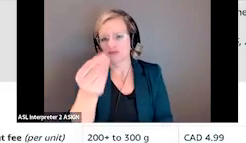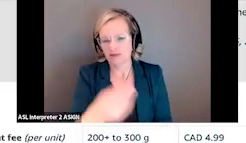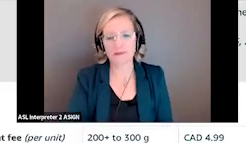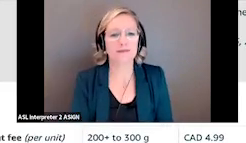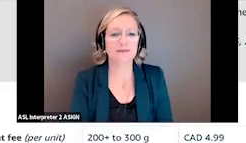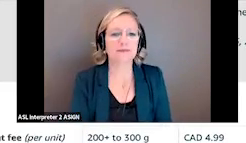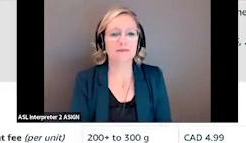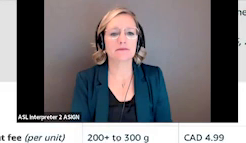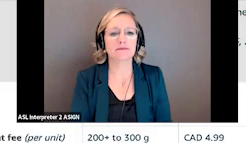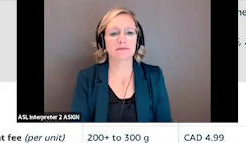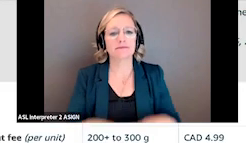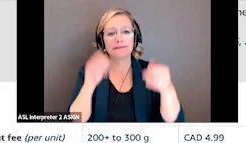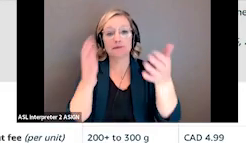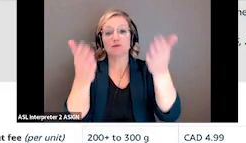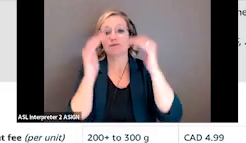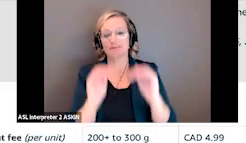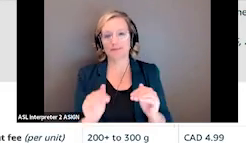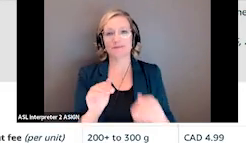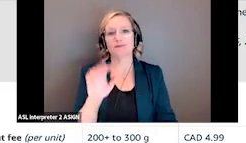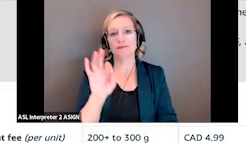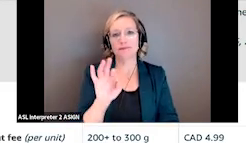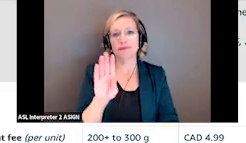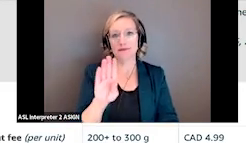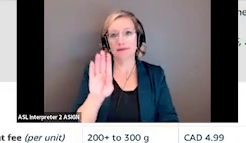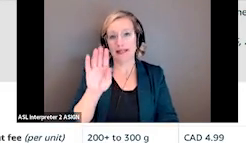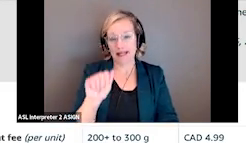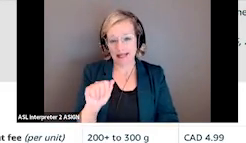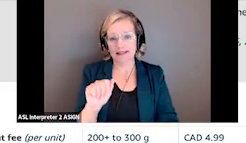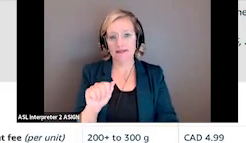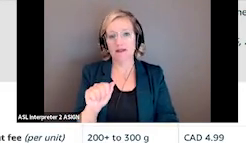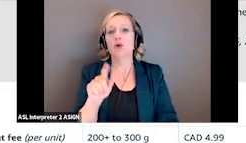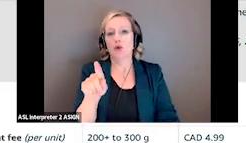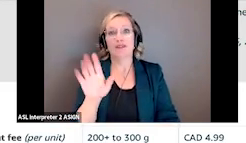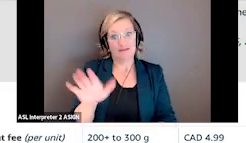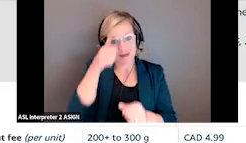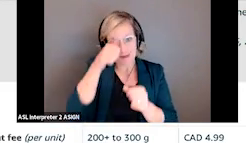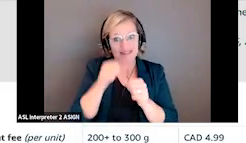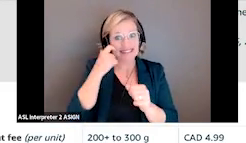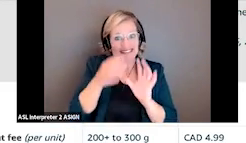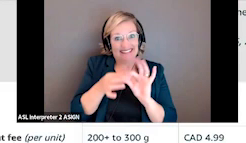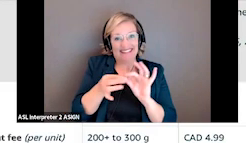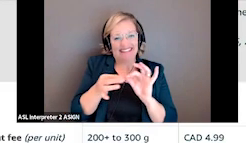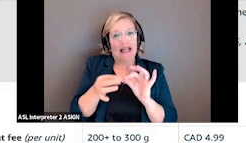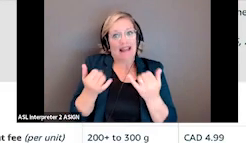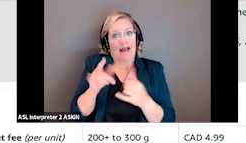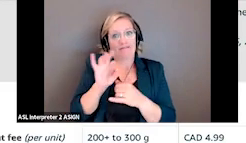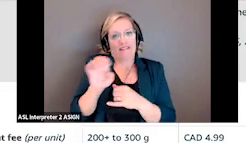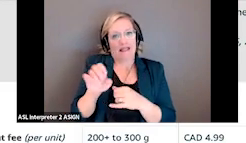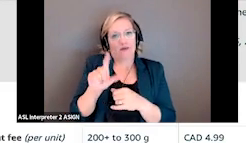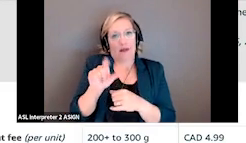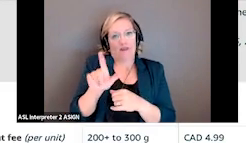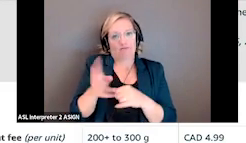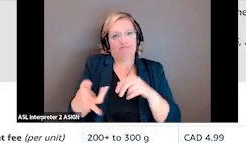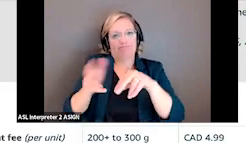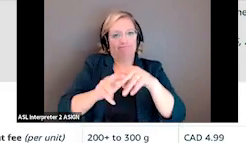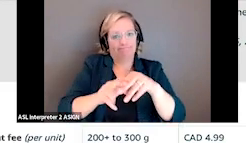FBA fees. The Fulfilled by Amazon fees are going up. Now, it may not be the